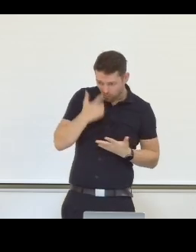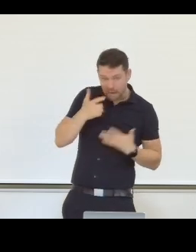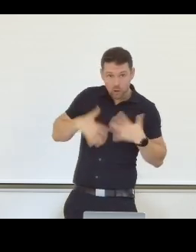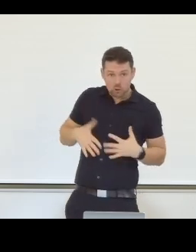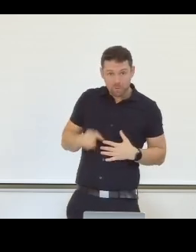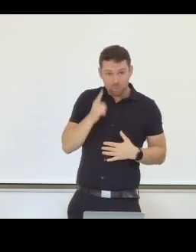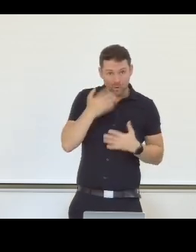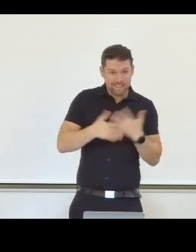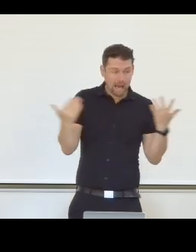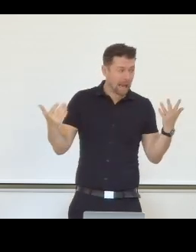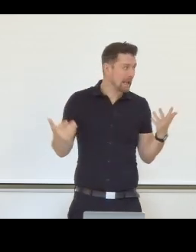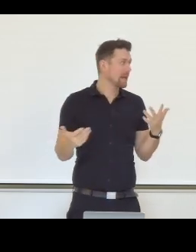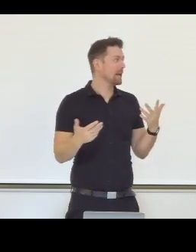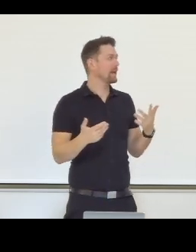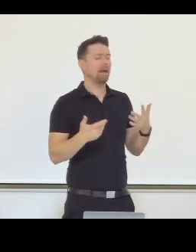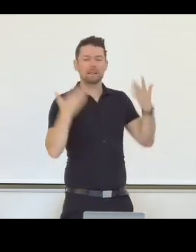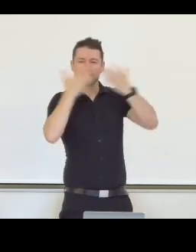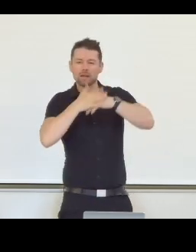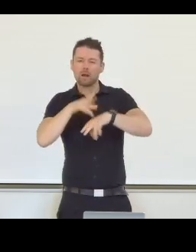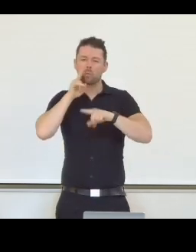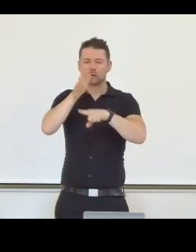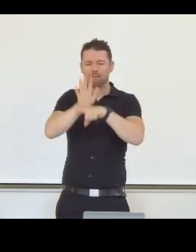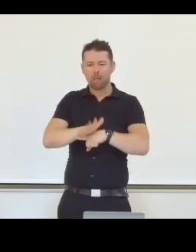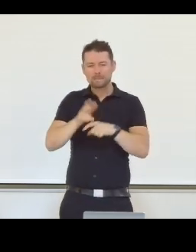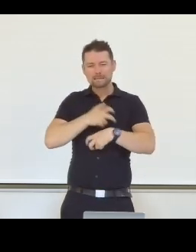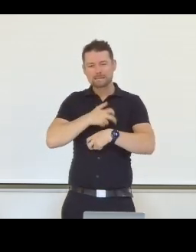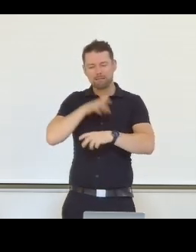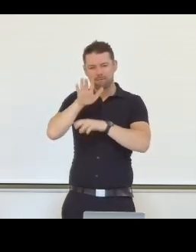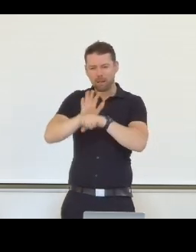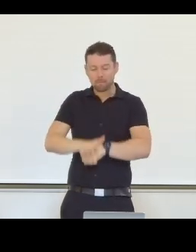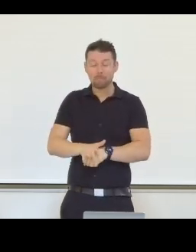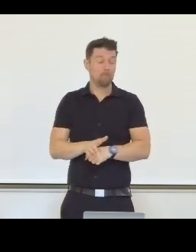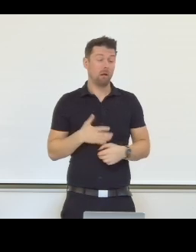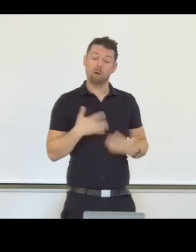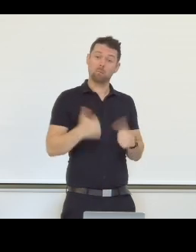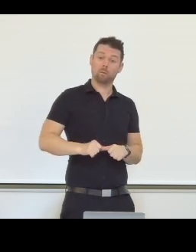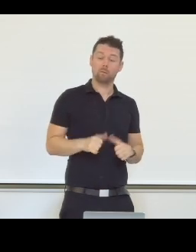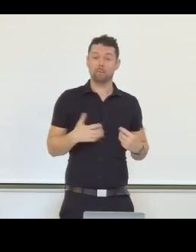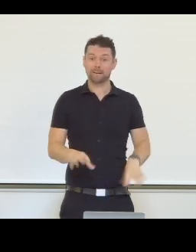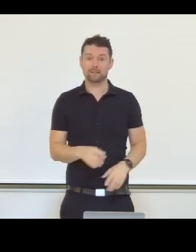day, and in the evening, we'll watch some scary movies. And that's what we did. And it would